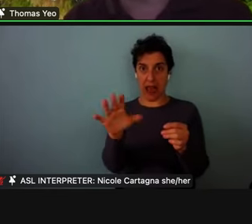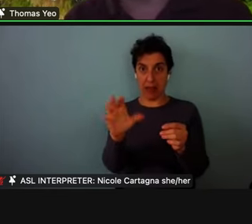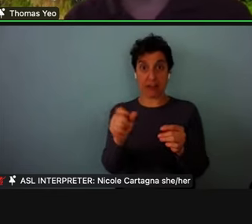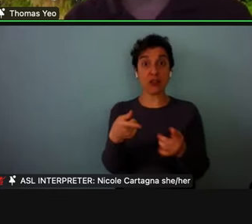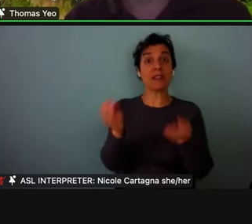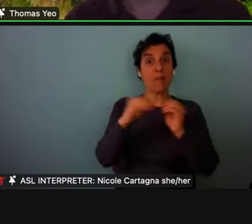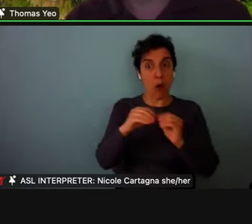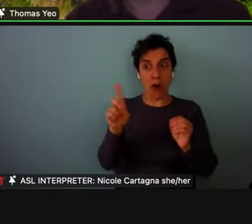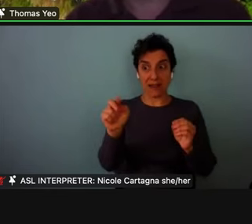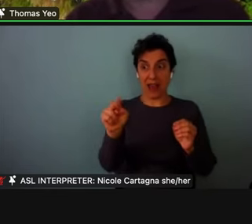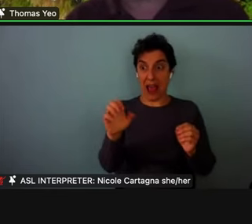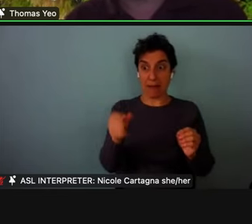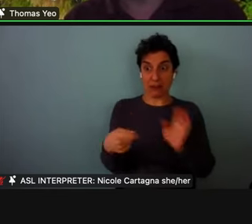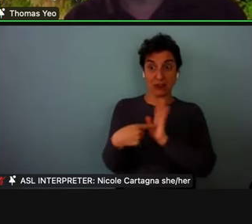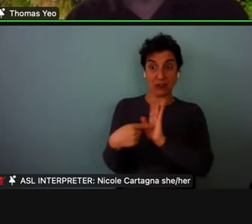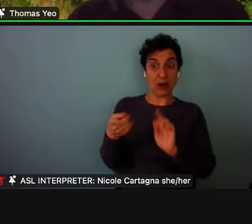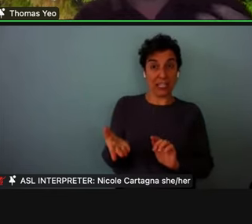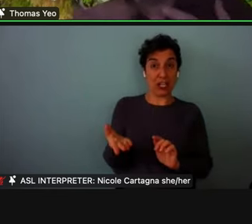shown here.